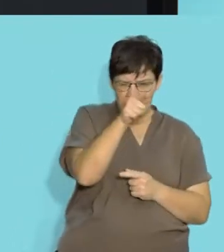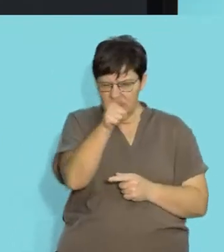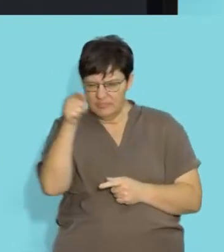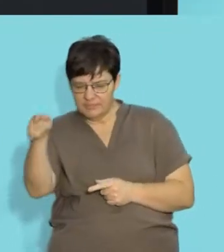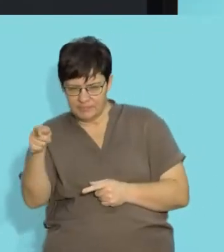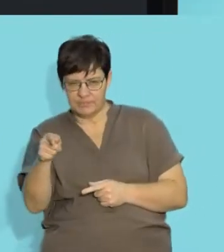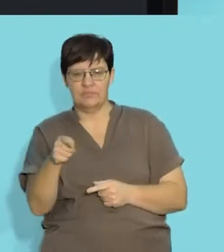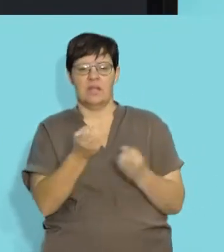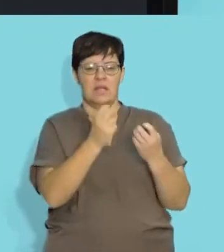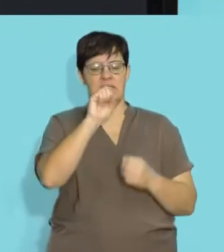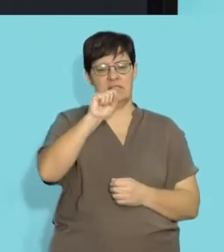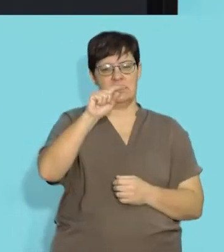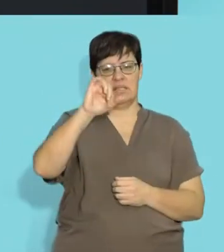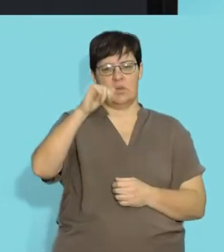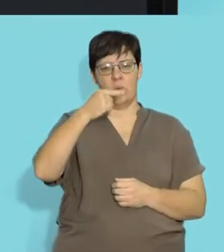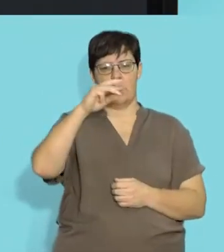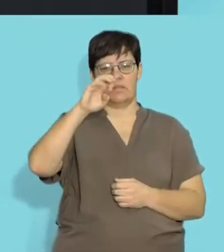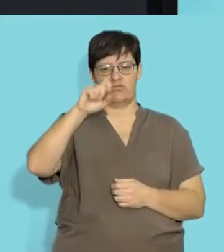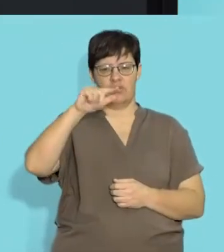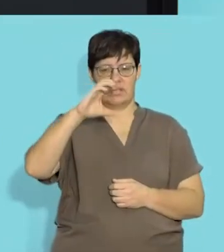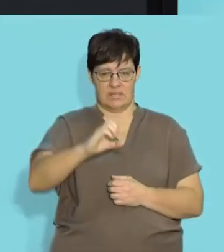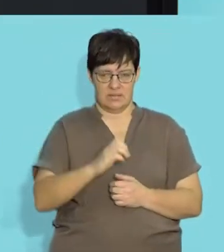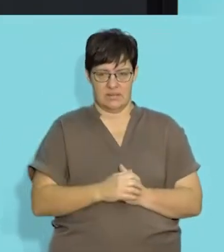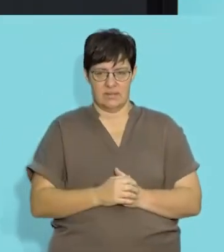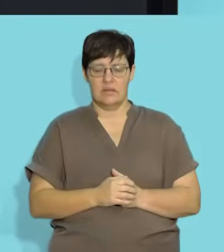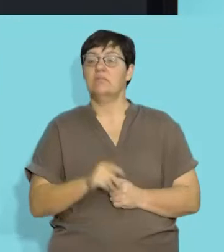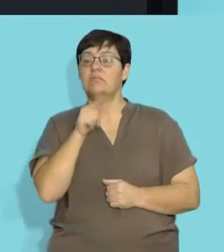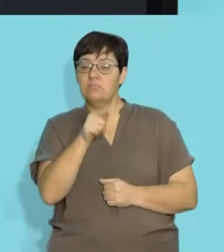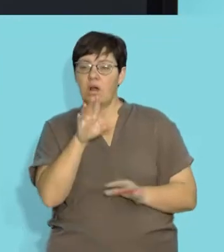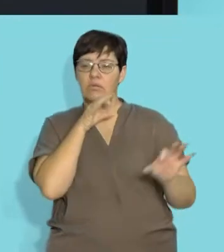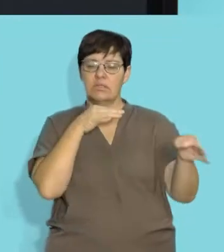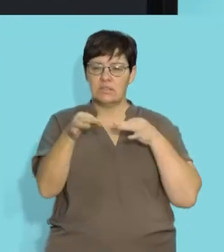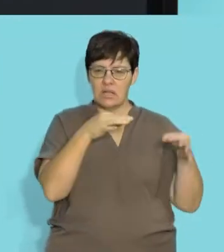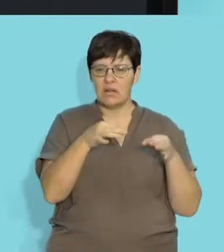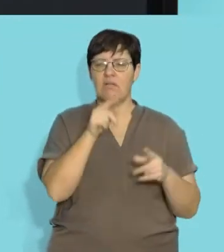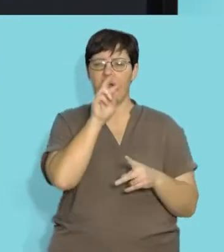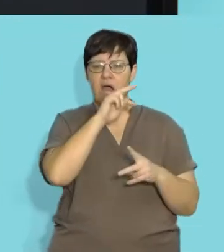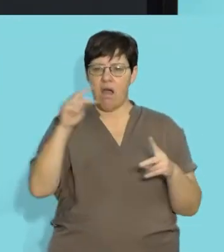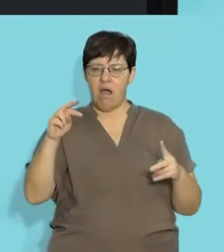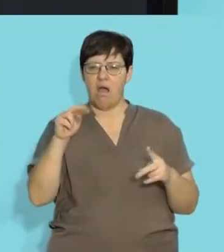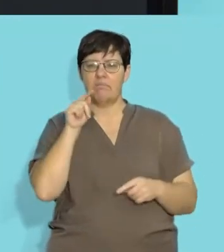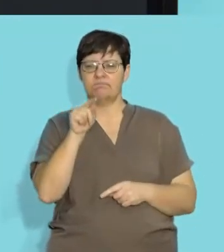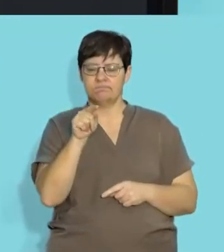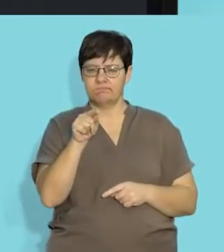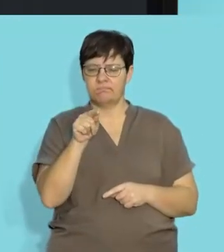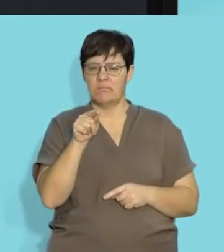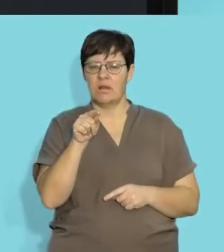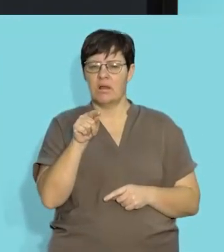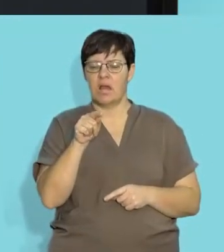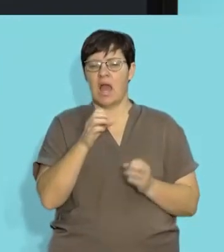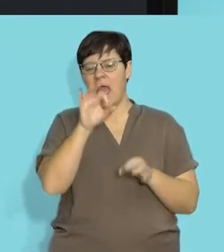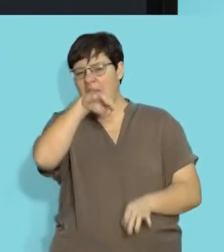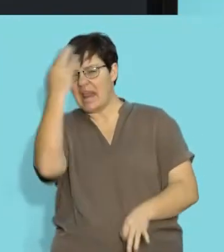calculations involved once a titration has been conducted would describe them as volumetric analysis. Now let's look at